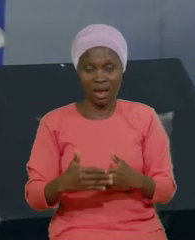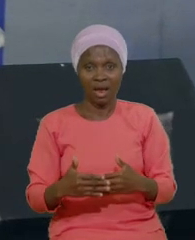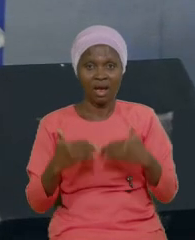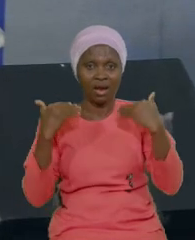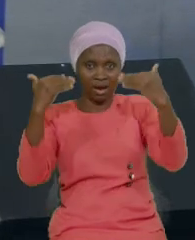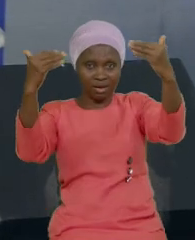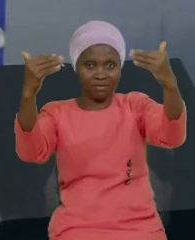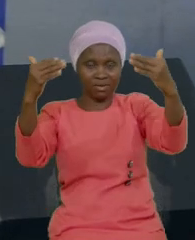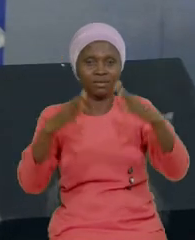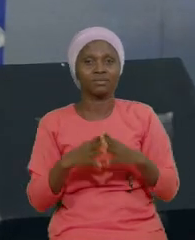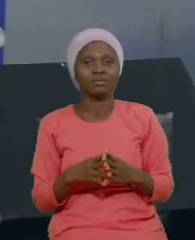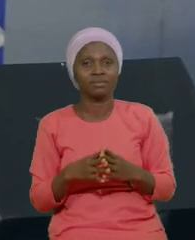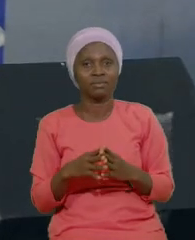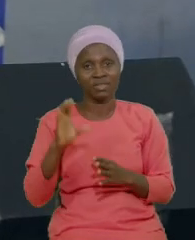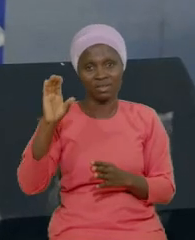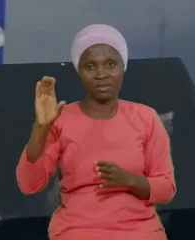advance. C,